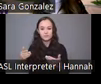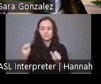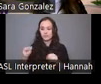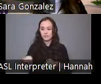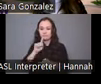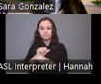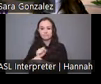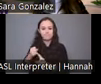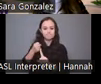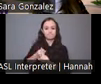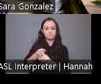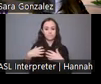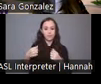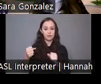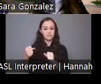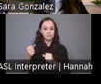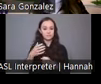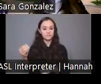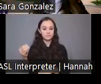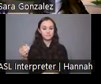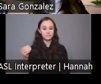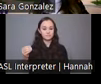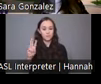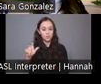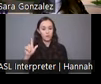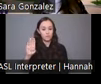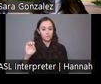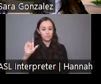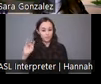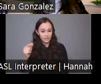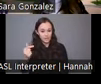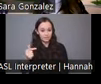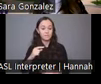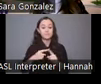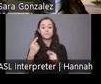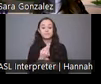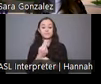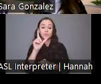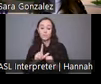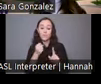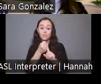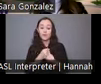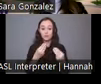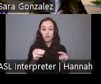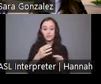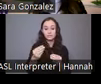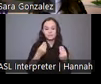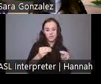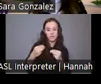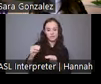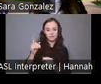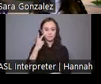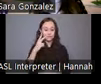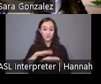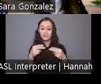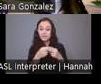of community. But the use of low impact methods and methodologies, as you see here described on the slide, and such as